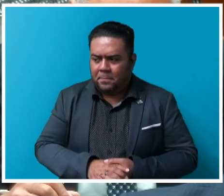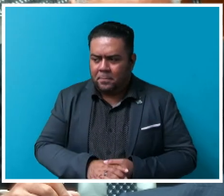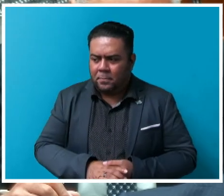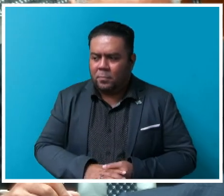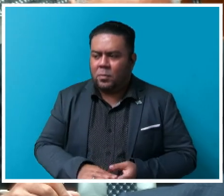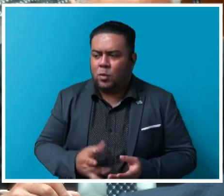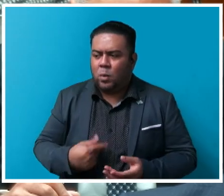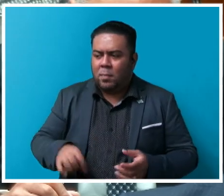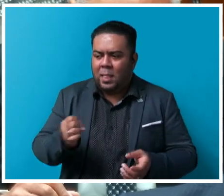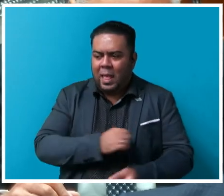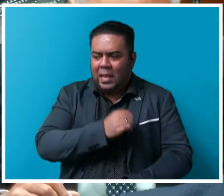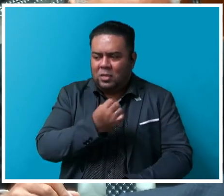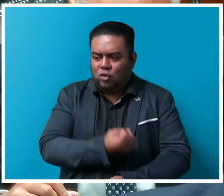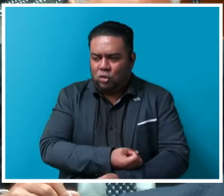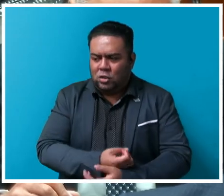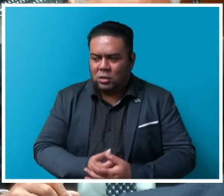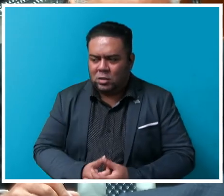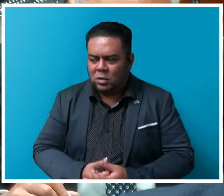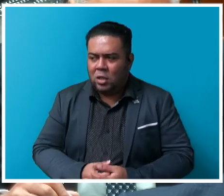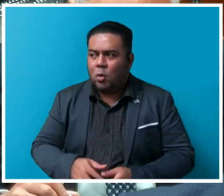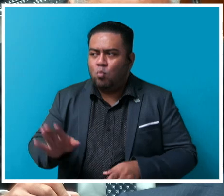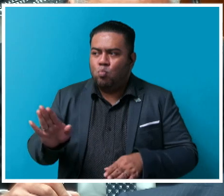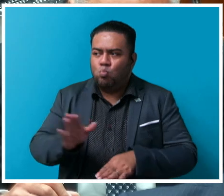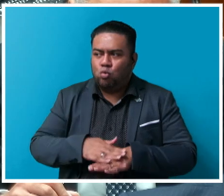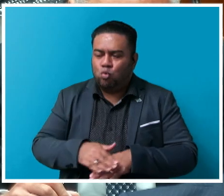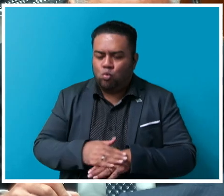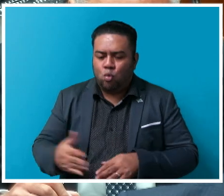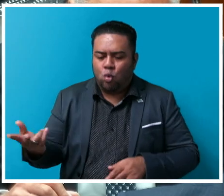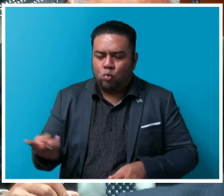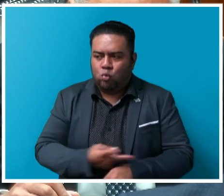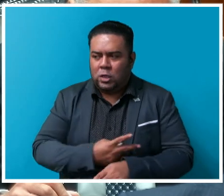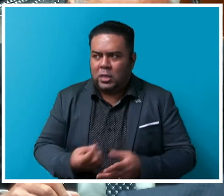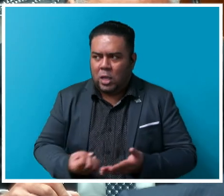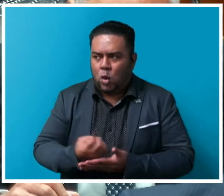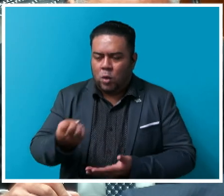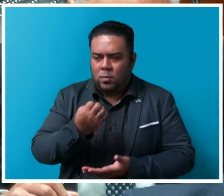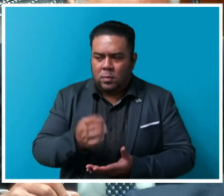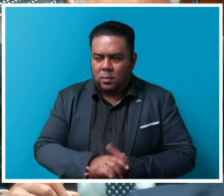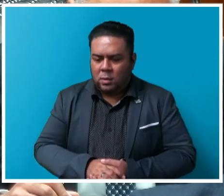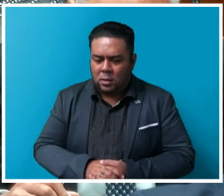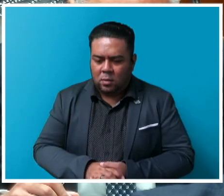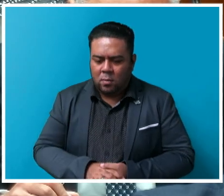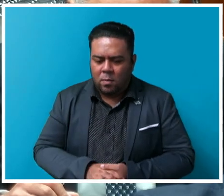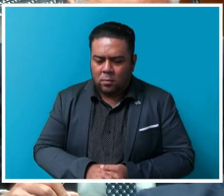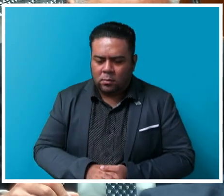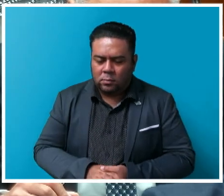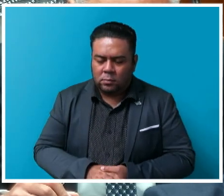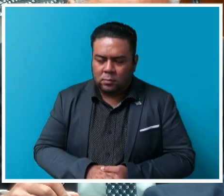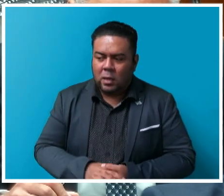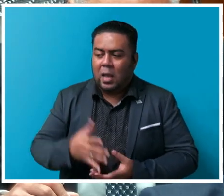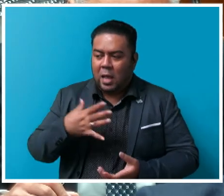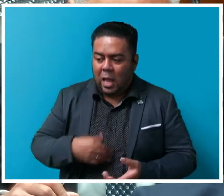energy, and the blue or green economy. For ICT, the entry of Google and Starlink are